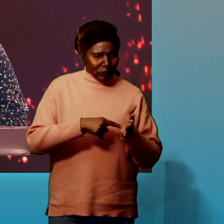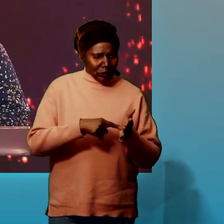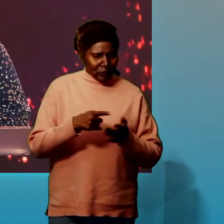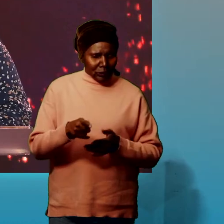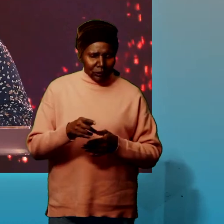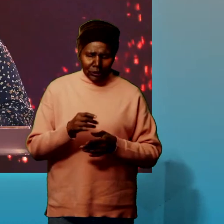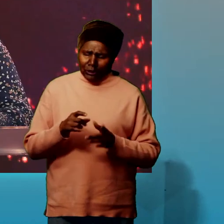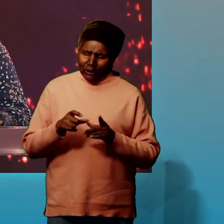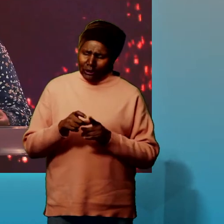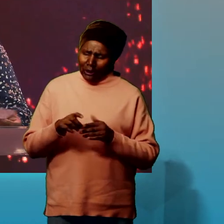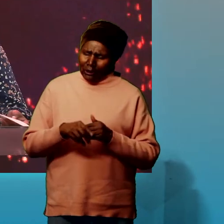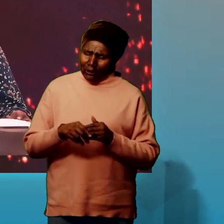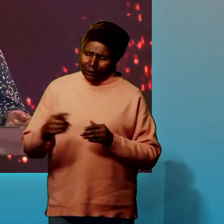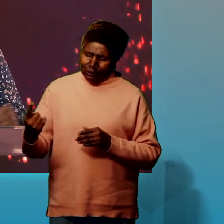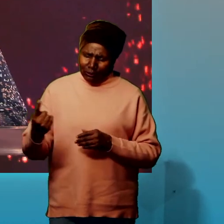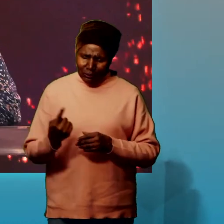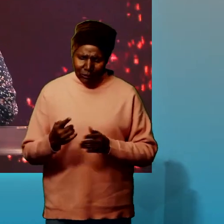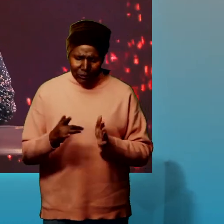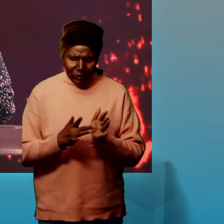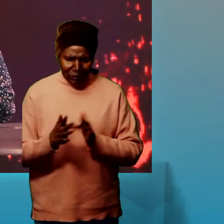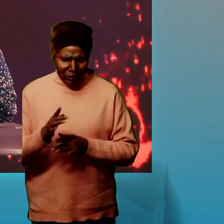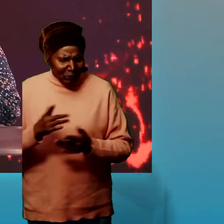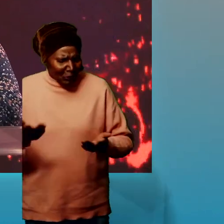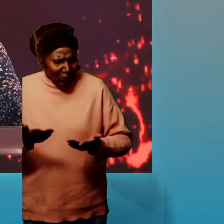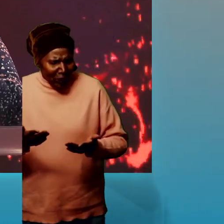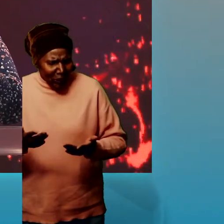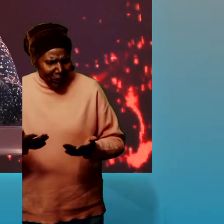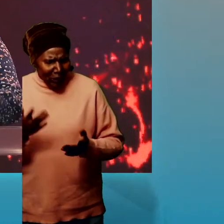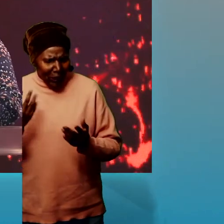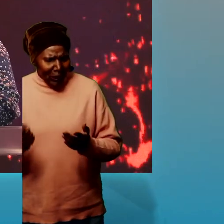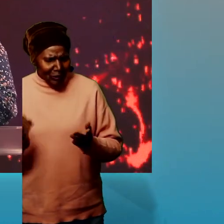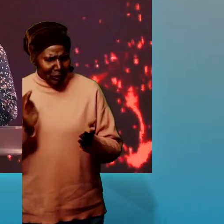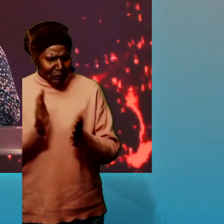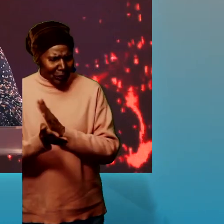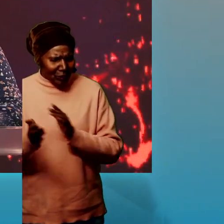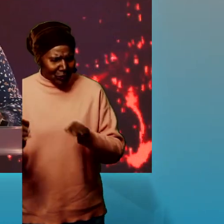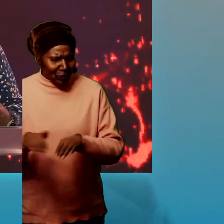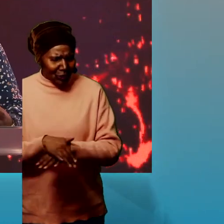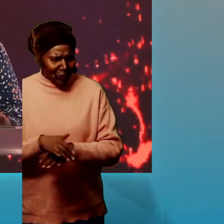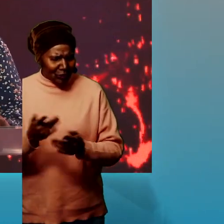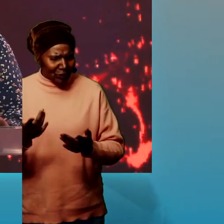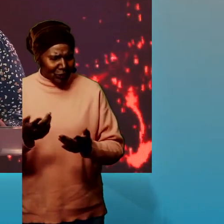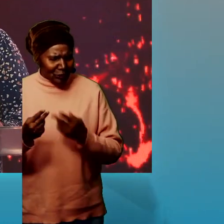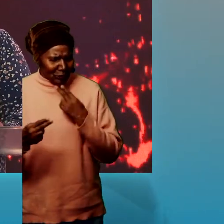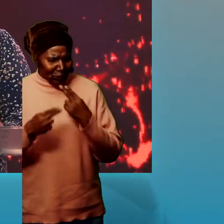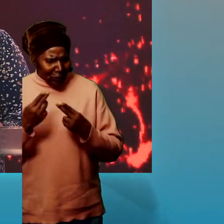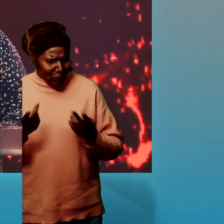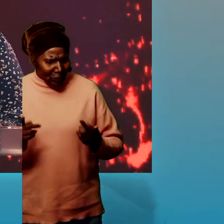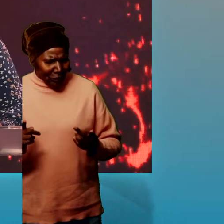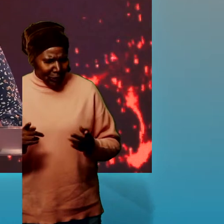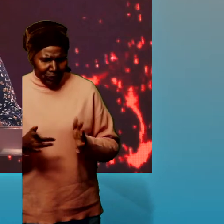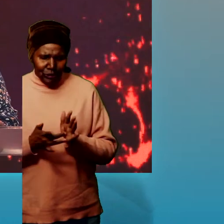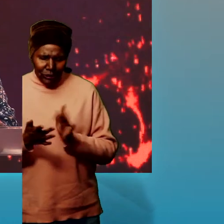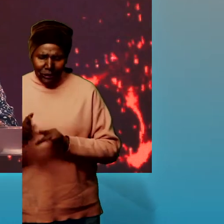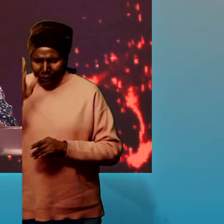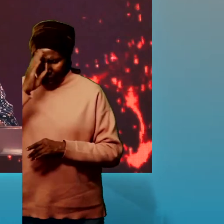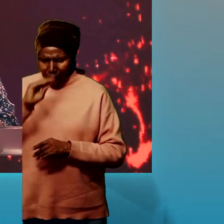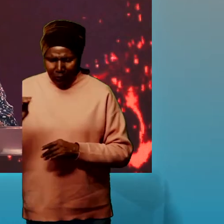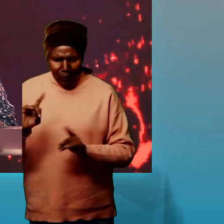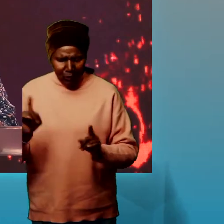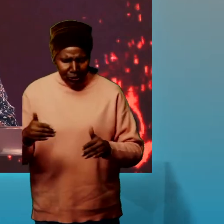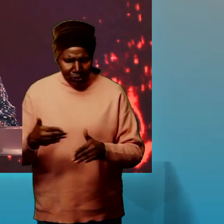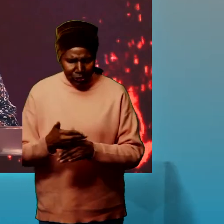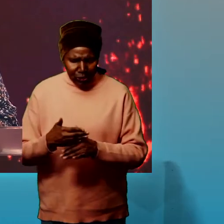Passover?" And Jesus explains to them where to go, what to do, and what to set up. And then verse 20, when